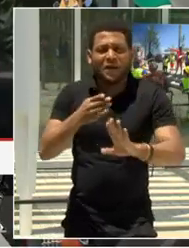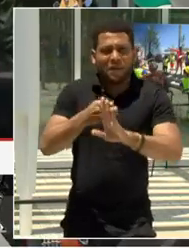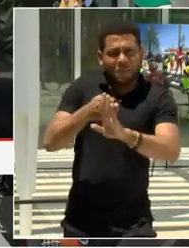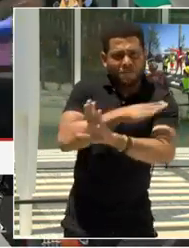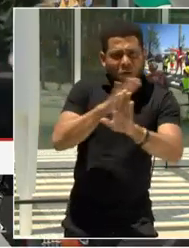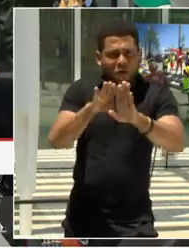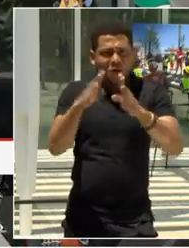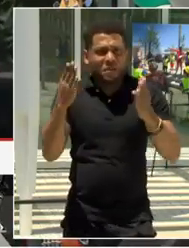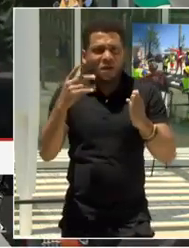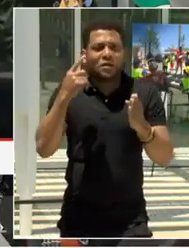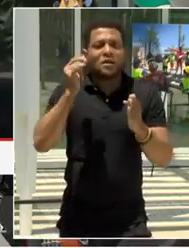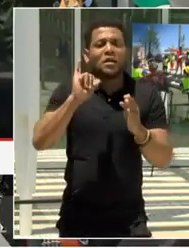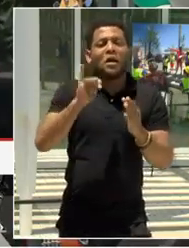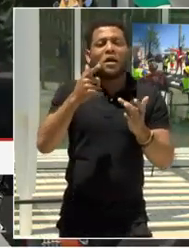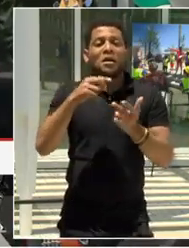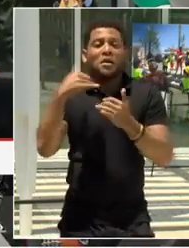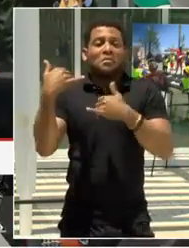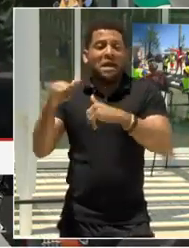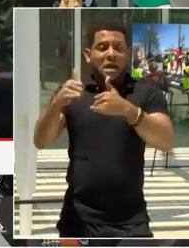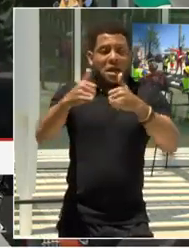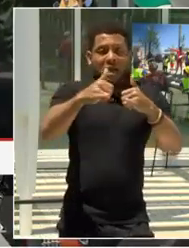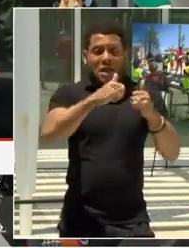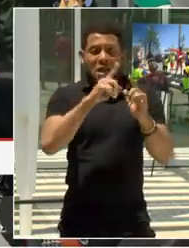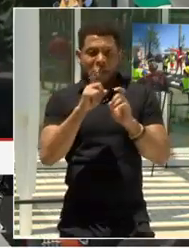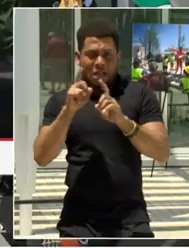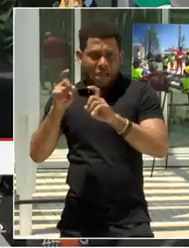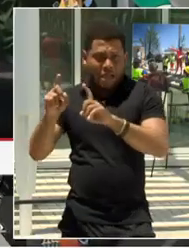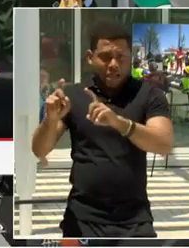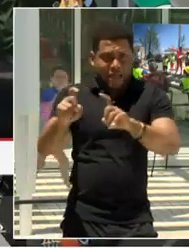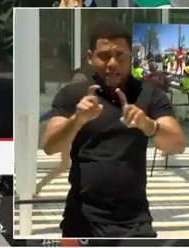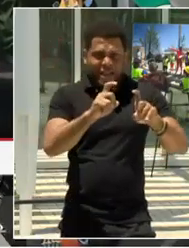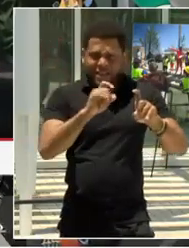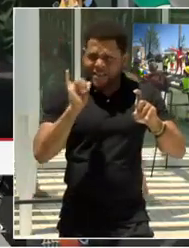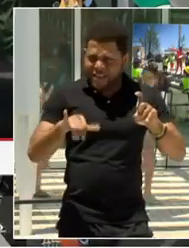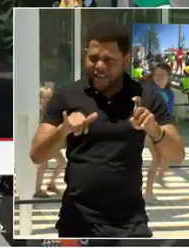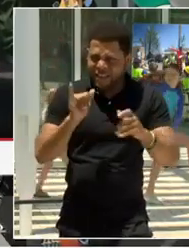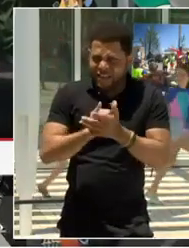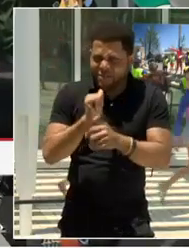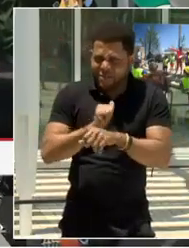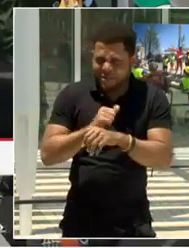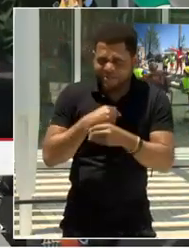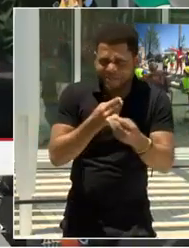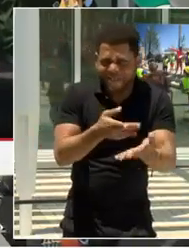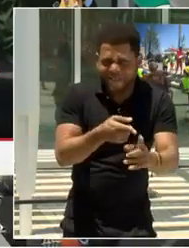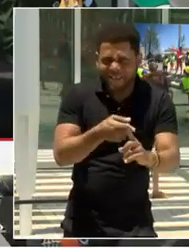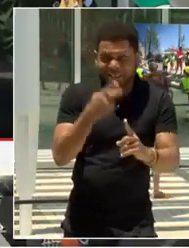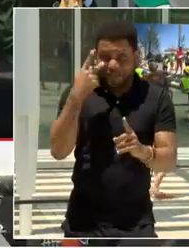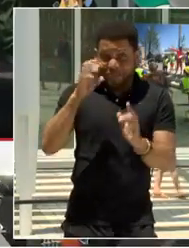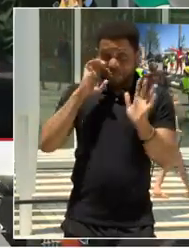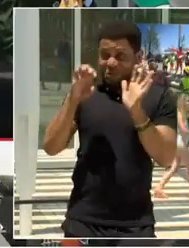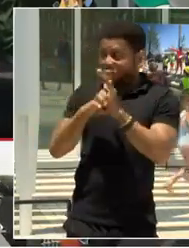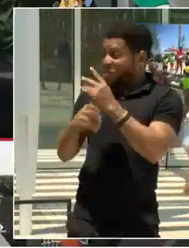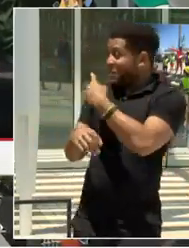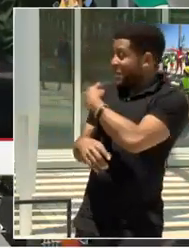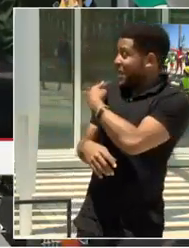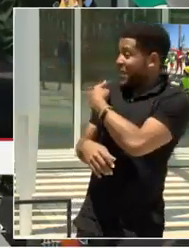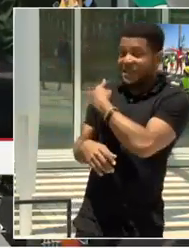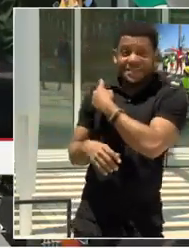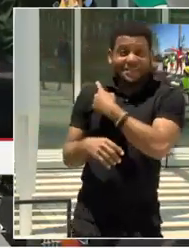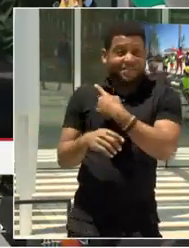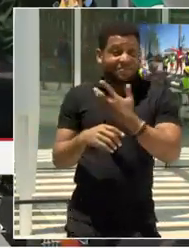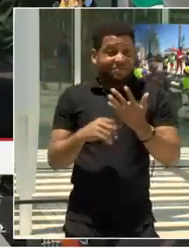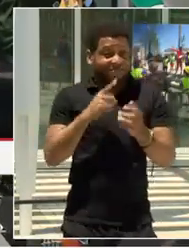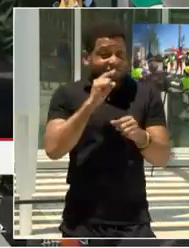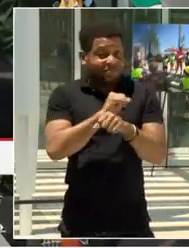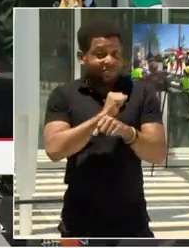people to test our facilities. So give it up. If you see behind me on the big pictures, they're actually working.